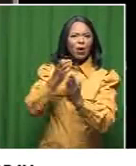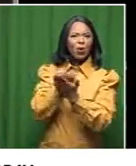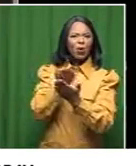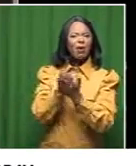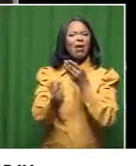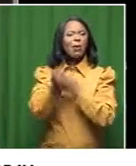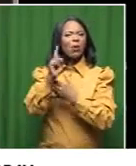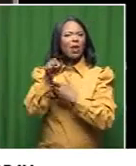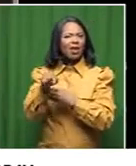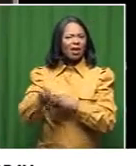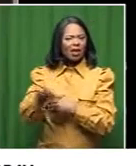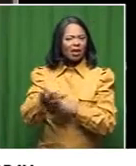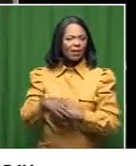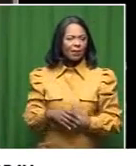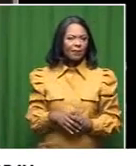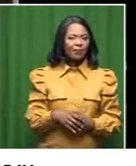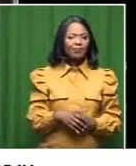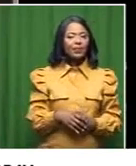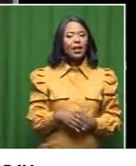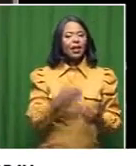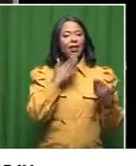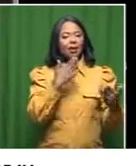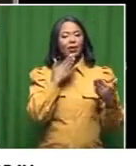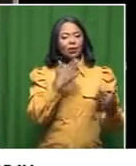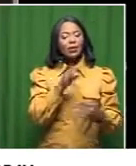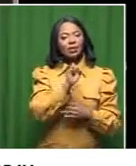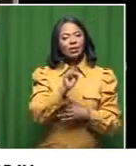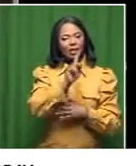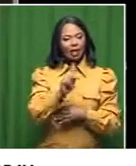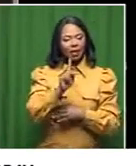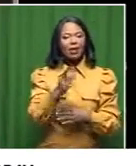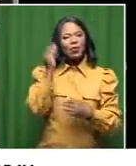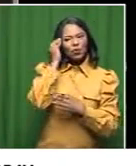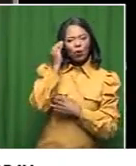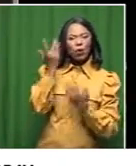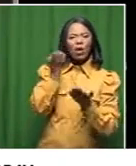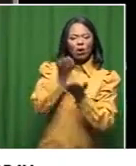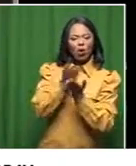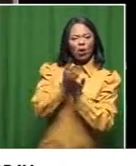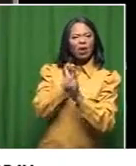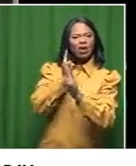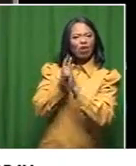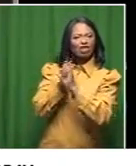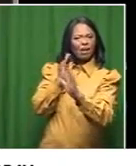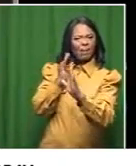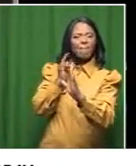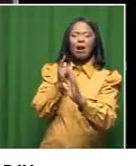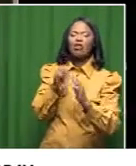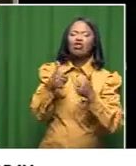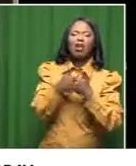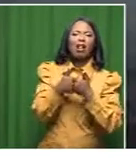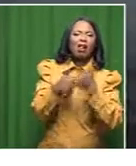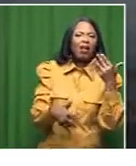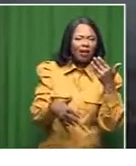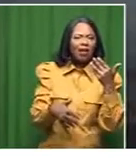moment. Thank you so much, Sakina. As we all know, township economies face numerous challenges, all of the challenges Musa has spoken